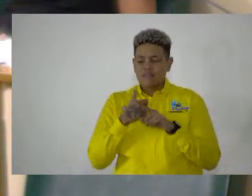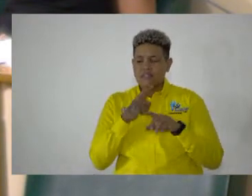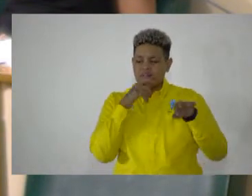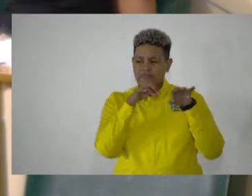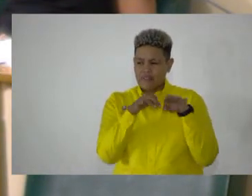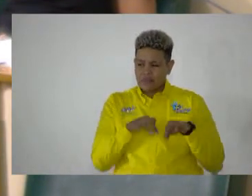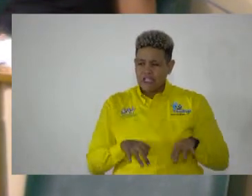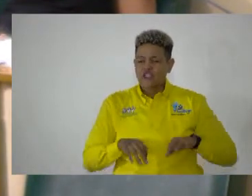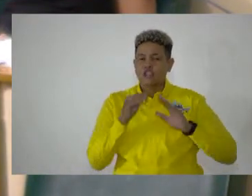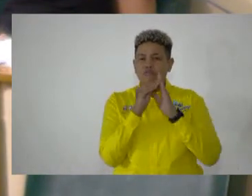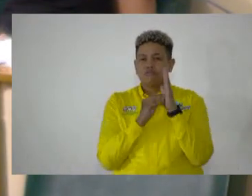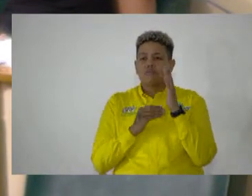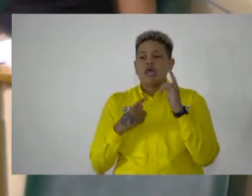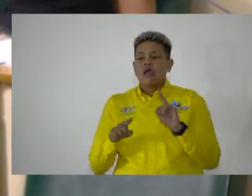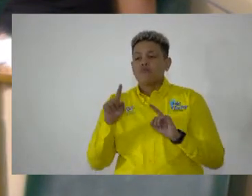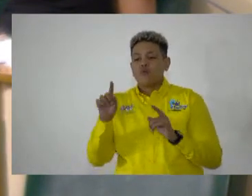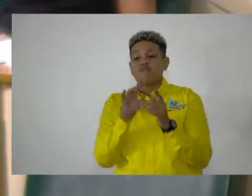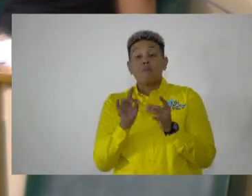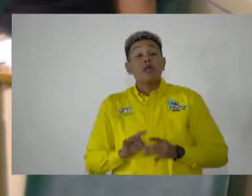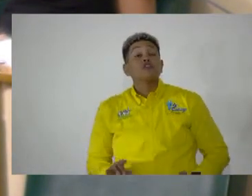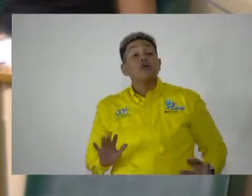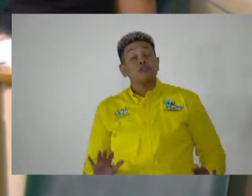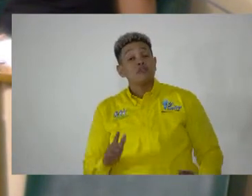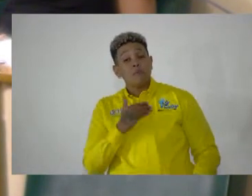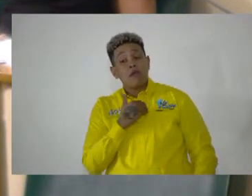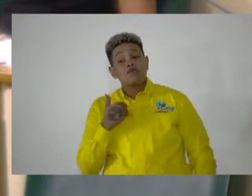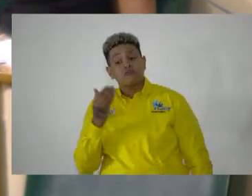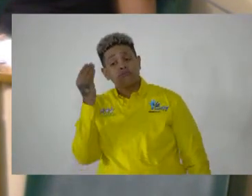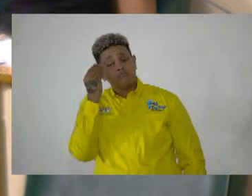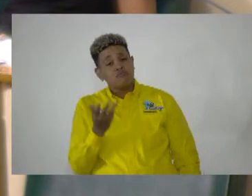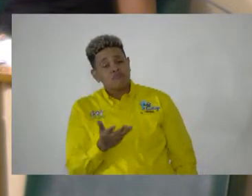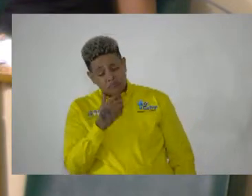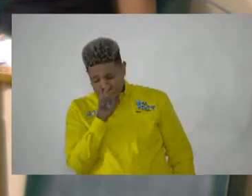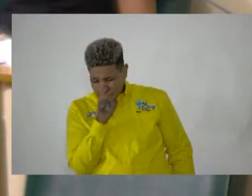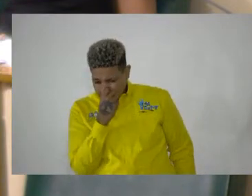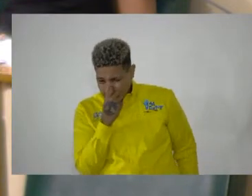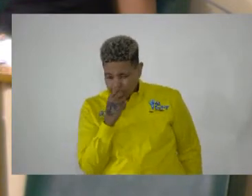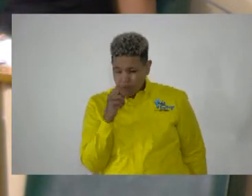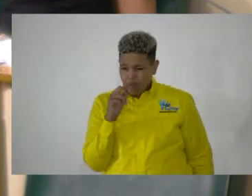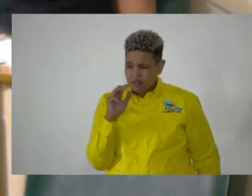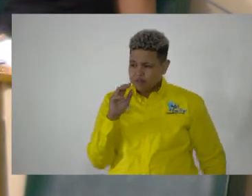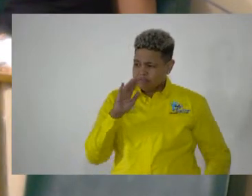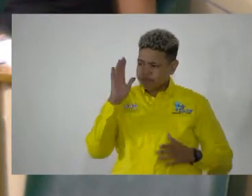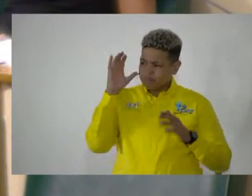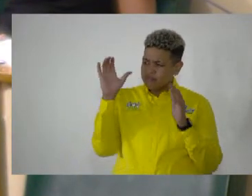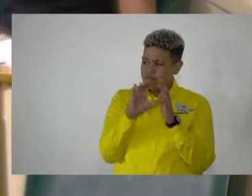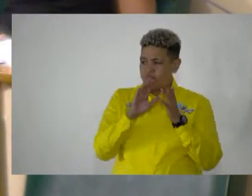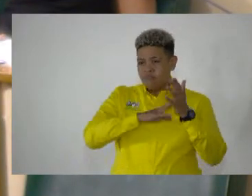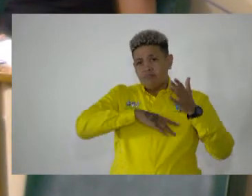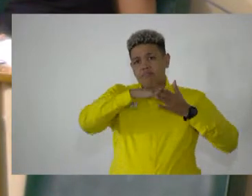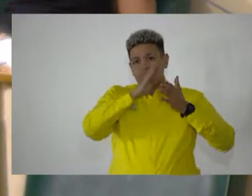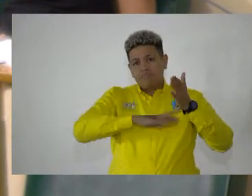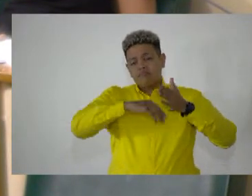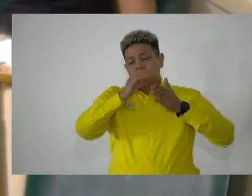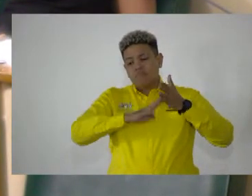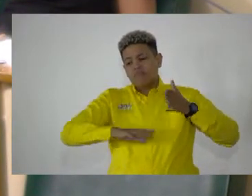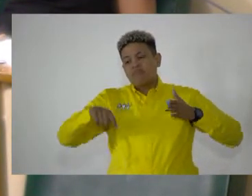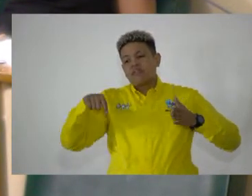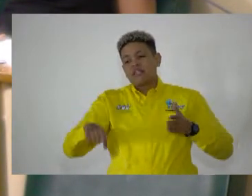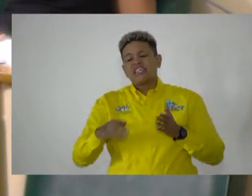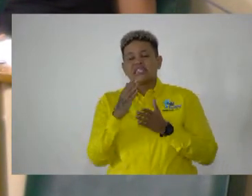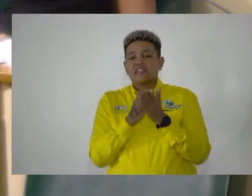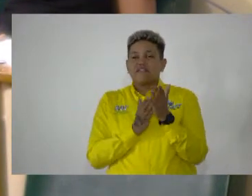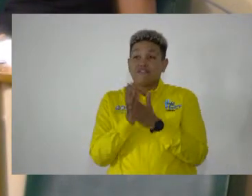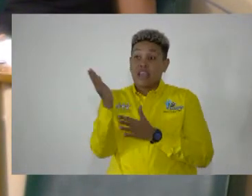definitions. Now you mentioned, member, you mentioned murals. In this phase, we're not